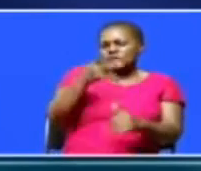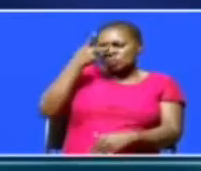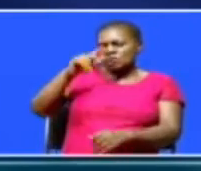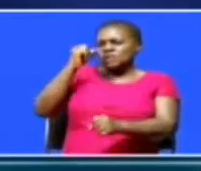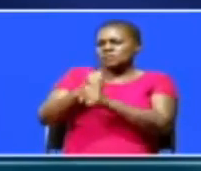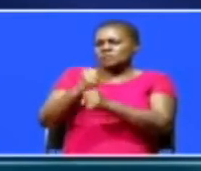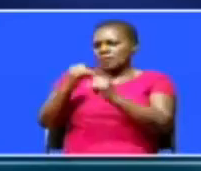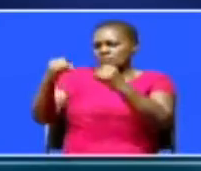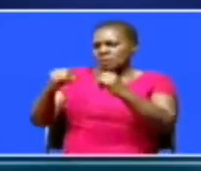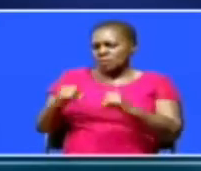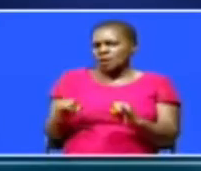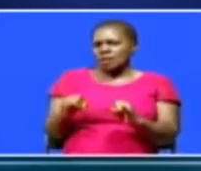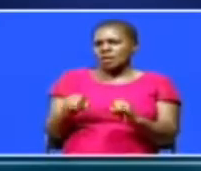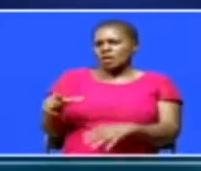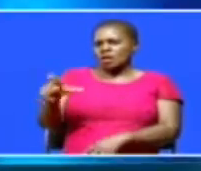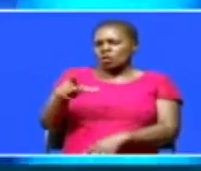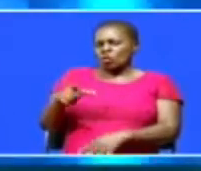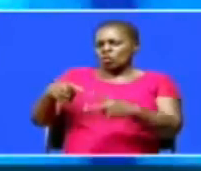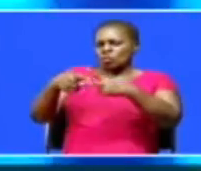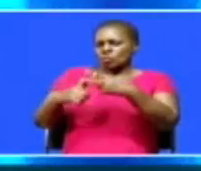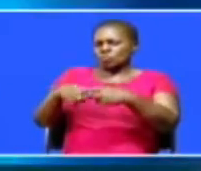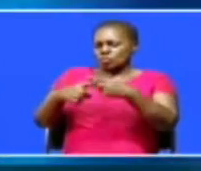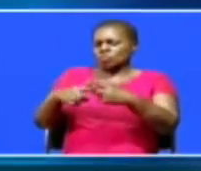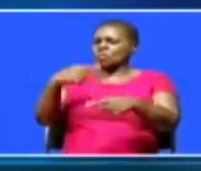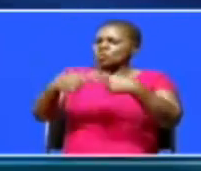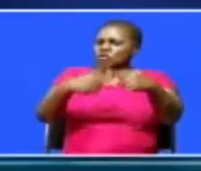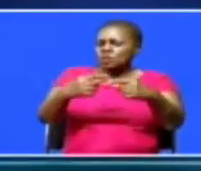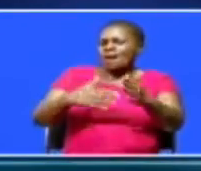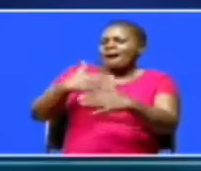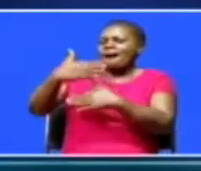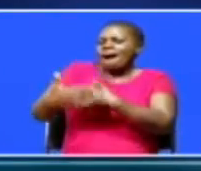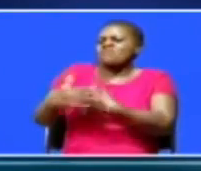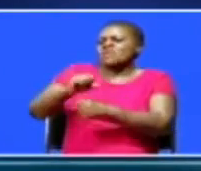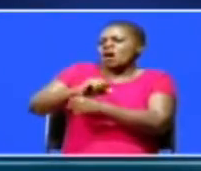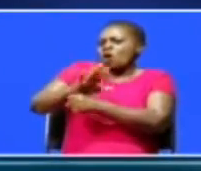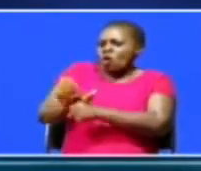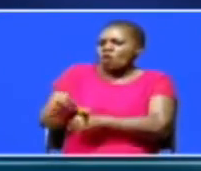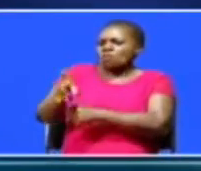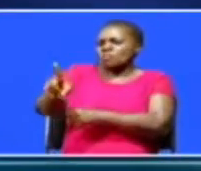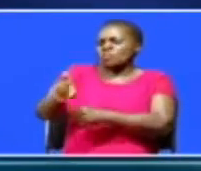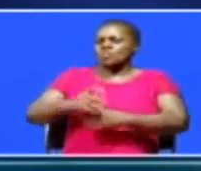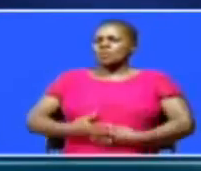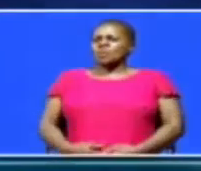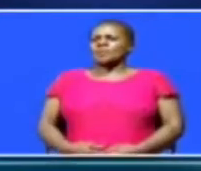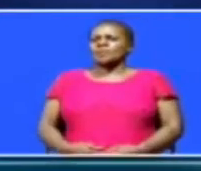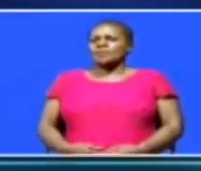policymakers implement to keep local industries afloat post-COVID-19?